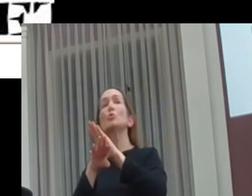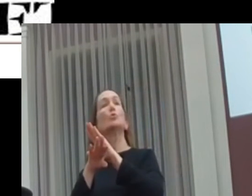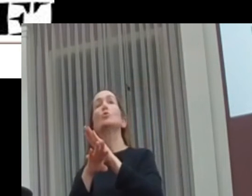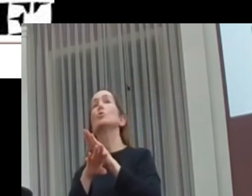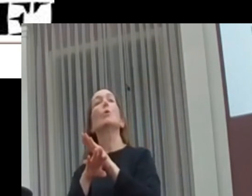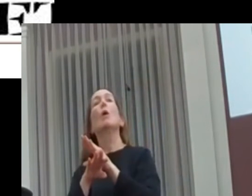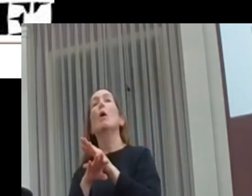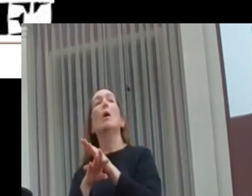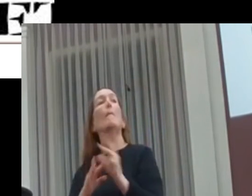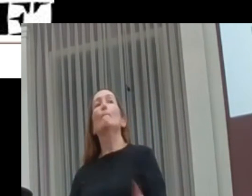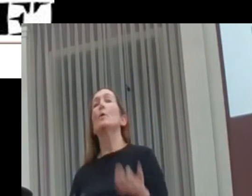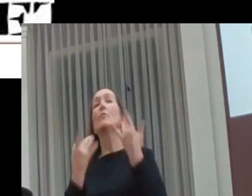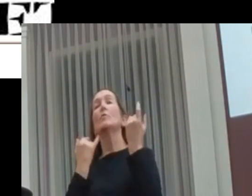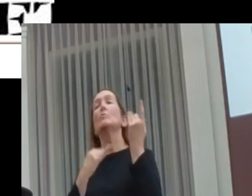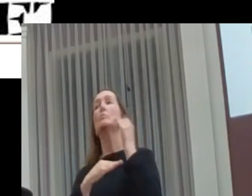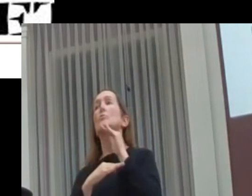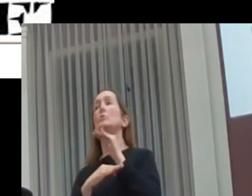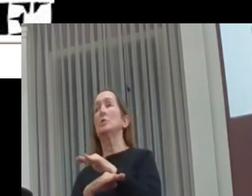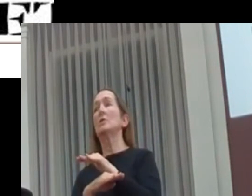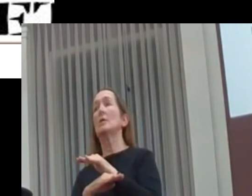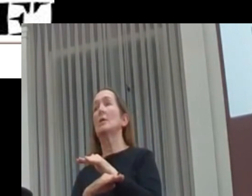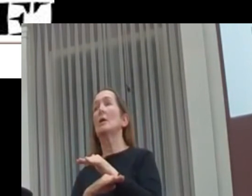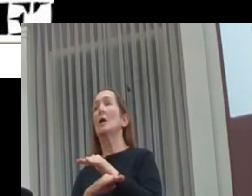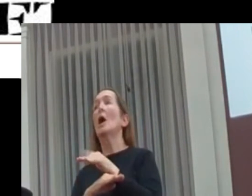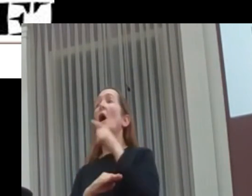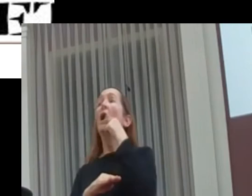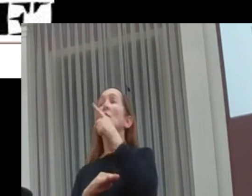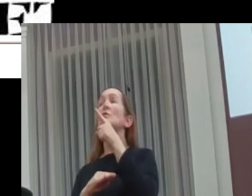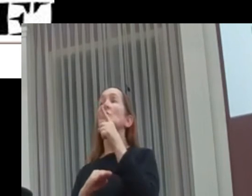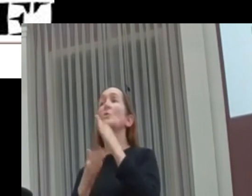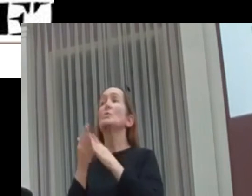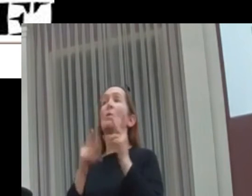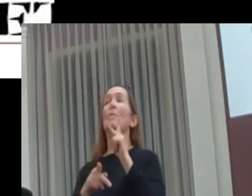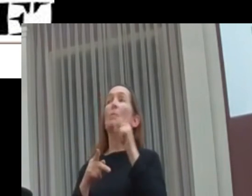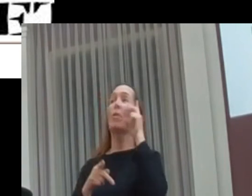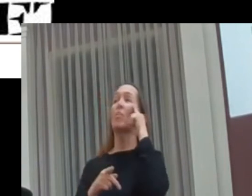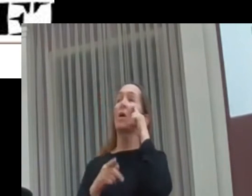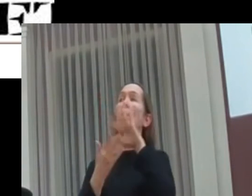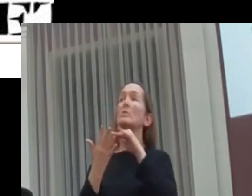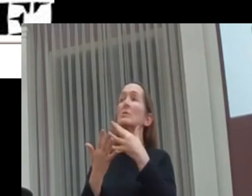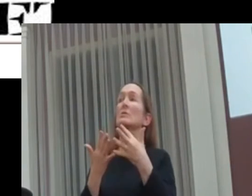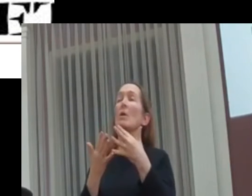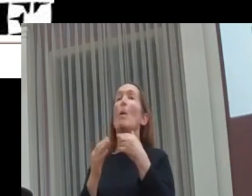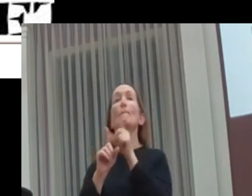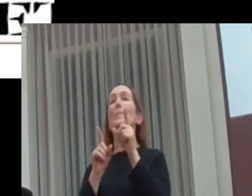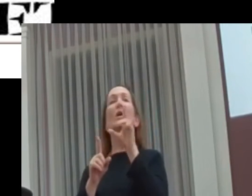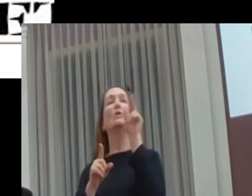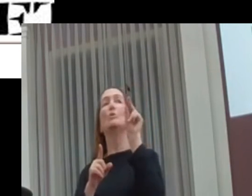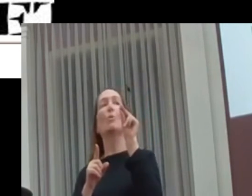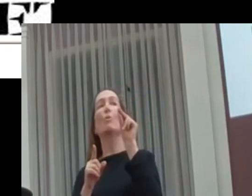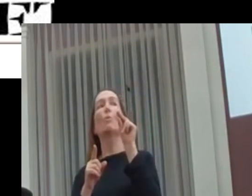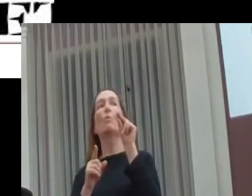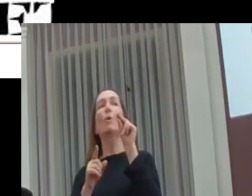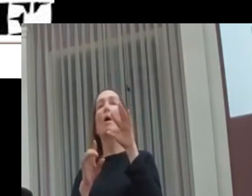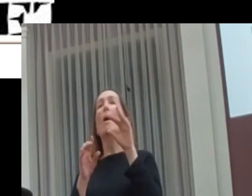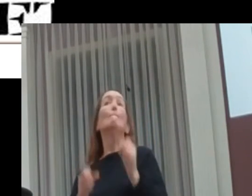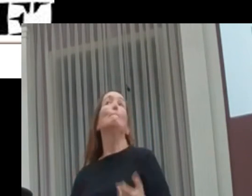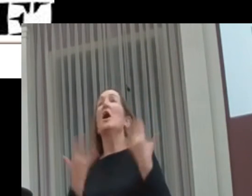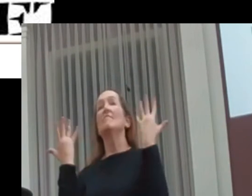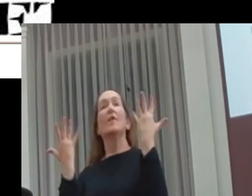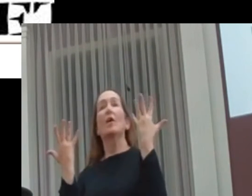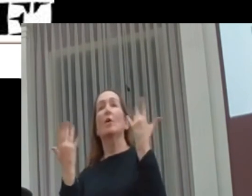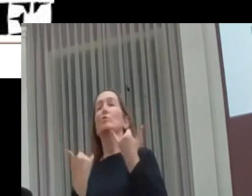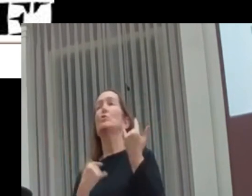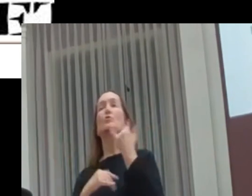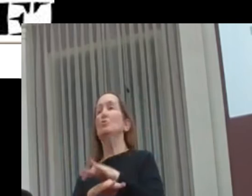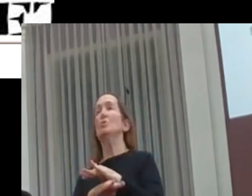flyer. There is no church bonfire tonight. I was told that some people thought that there might be, and that was on the schedule,